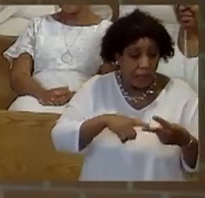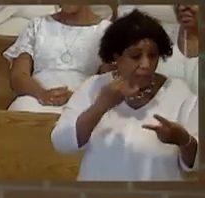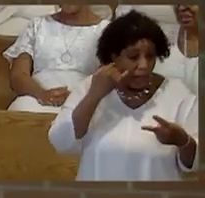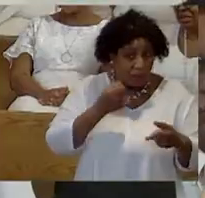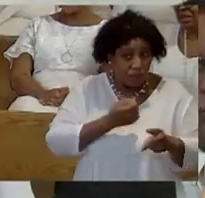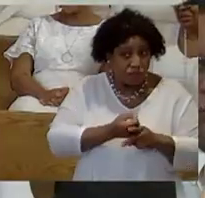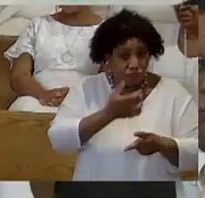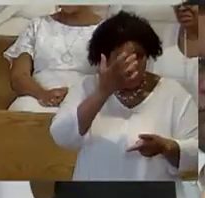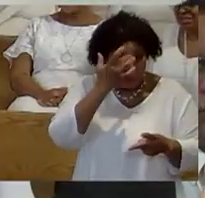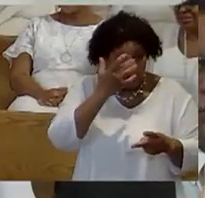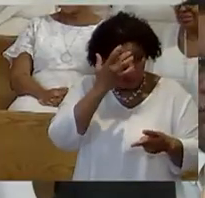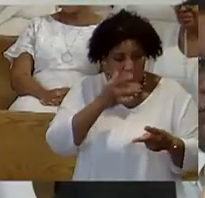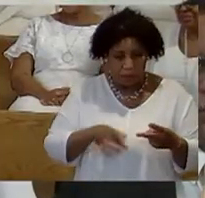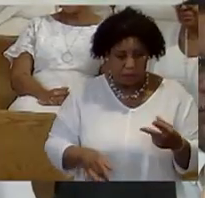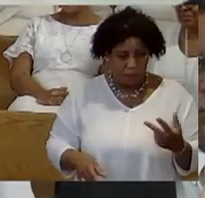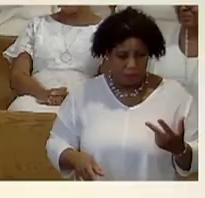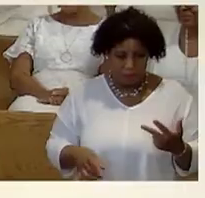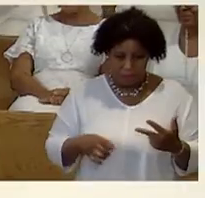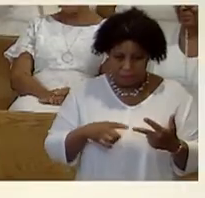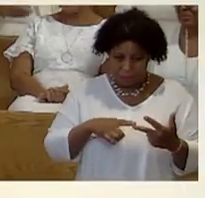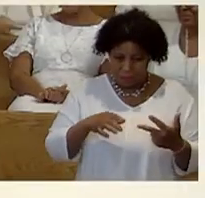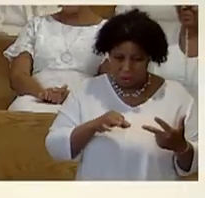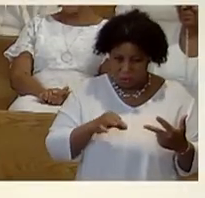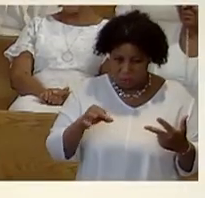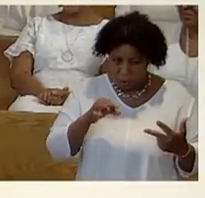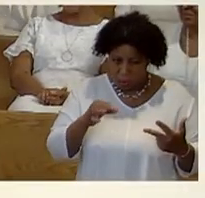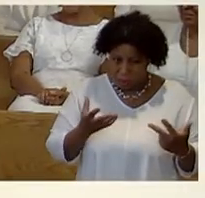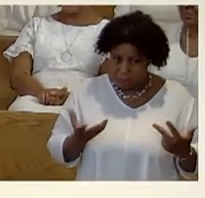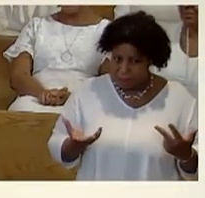sick. But what about your soul?